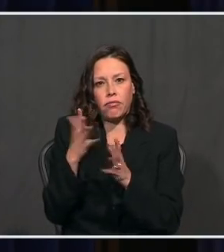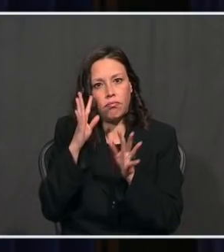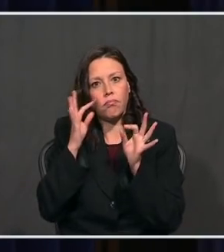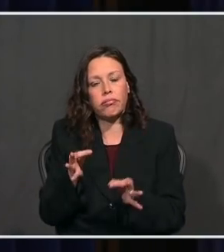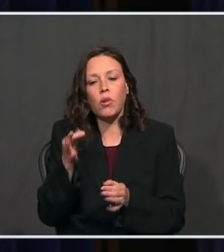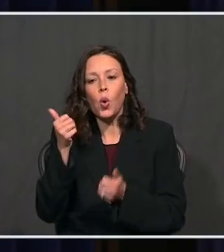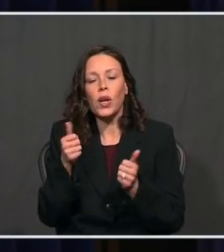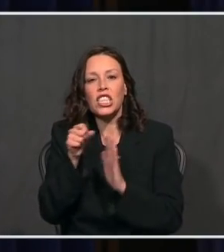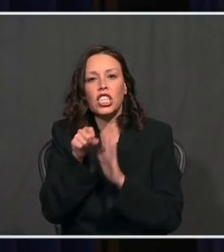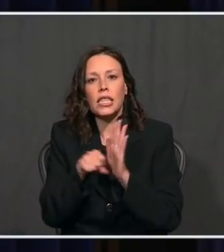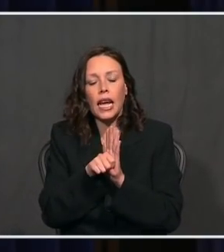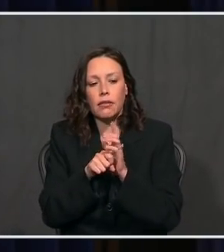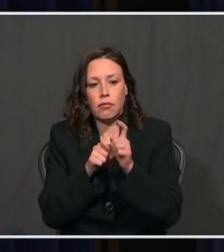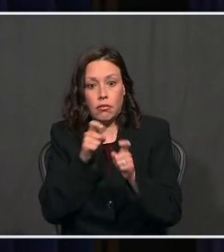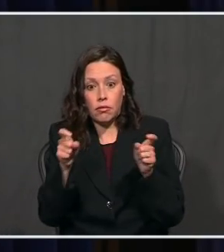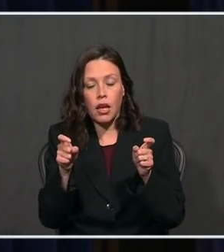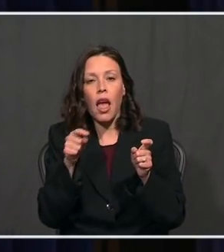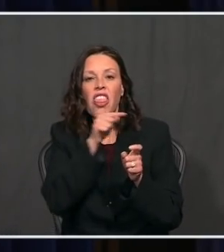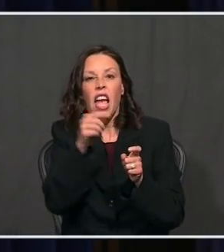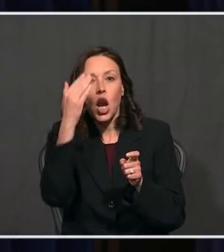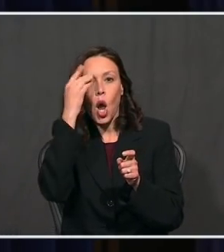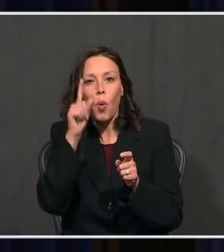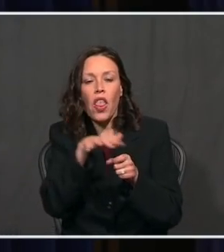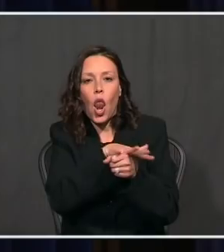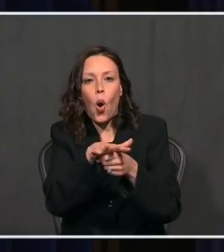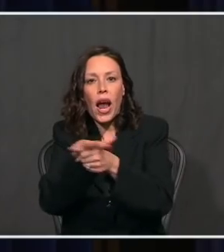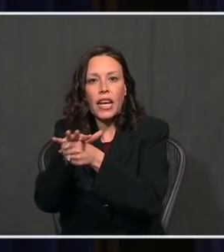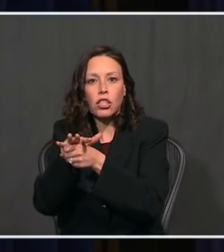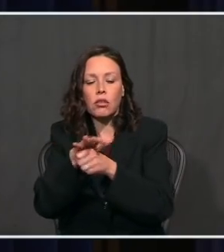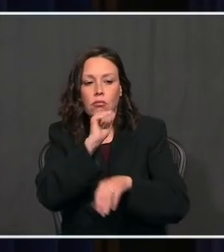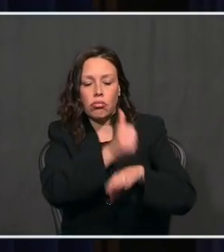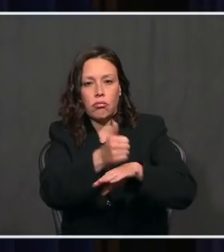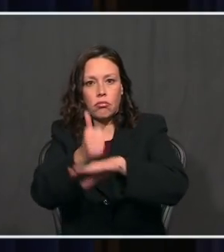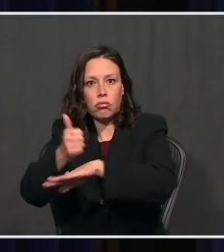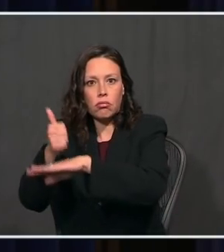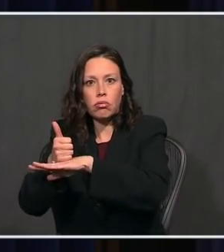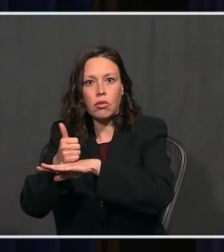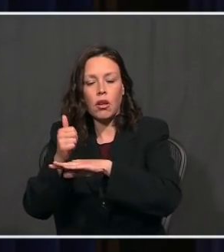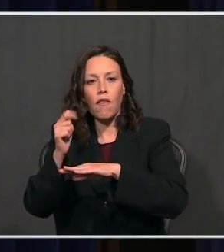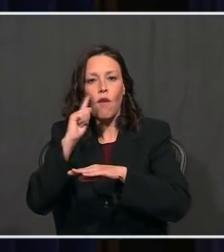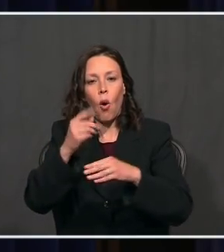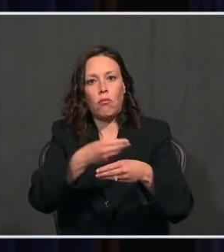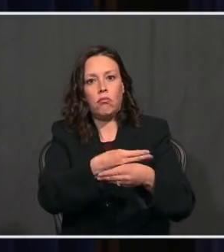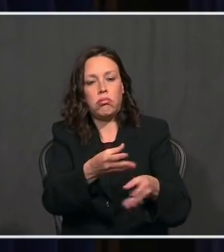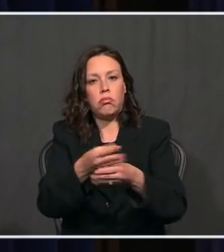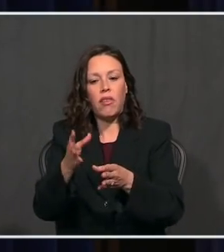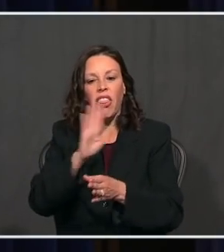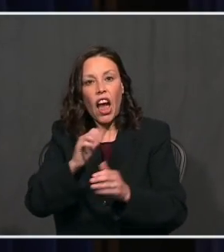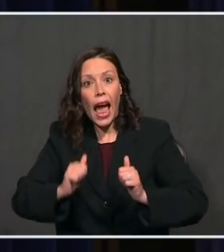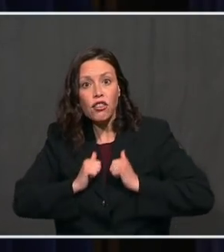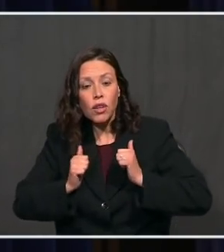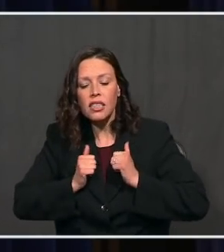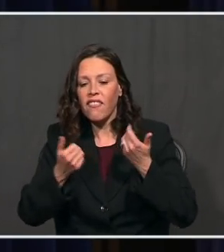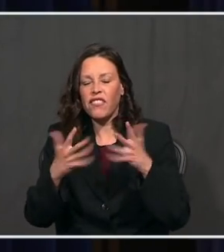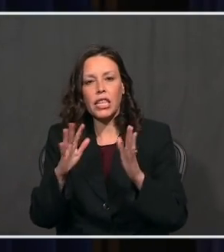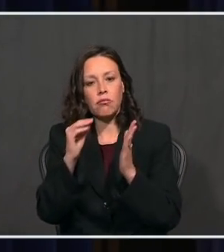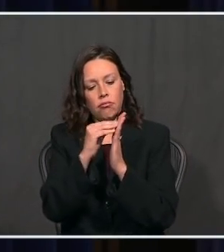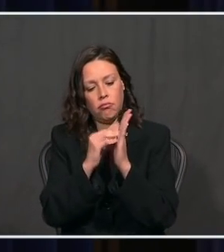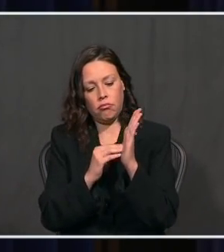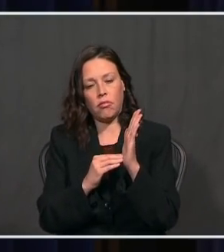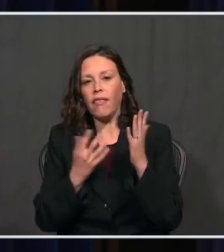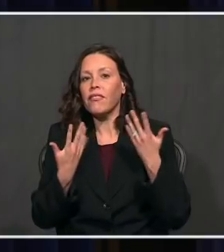the states want the vaccine distributed to. We know the locations by address. We know